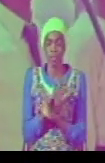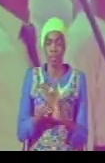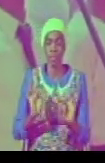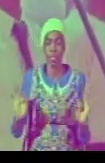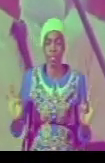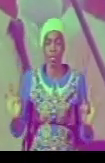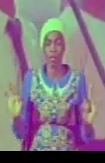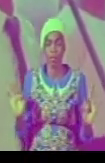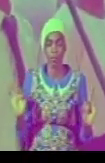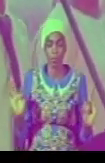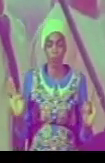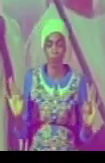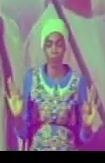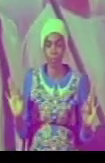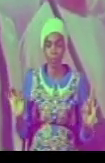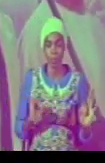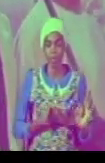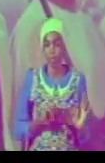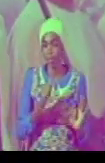I'm